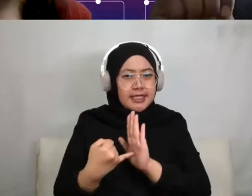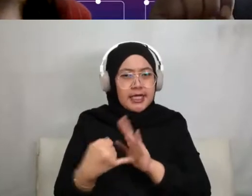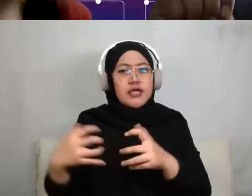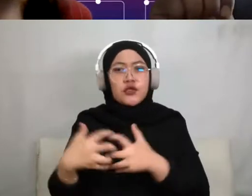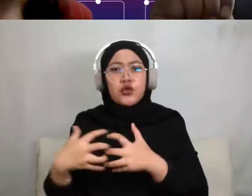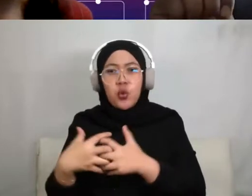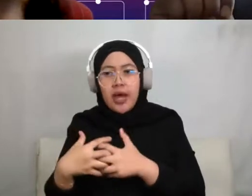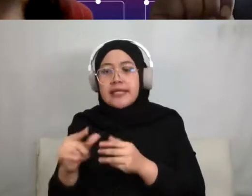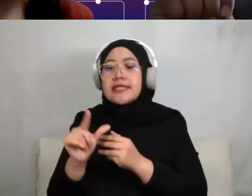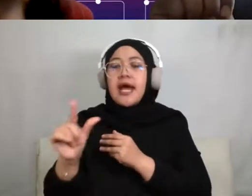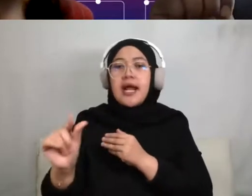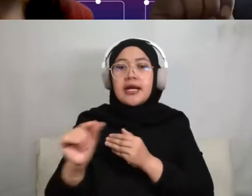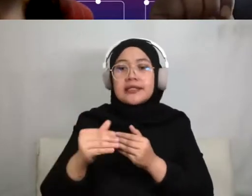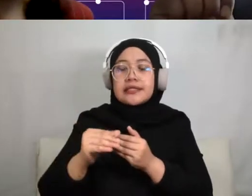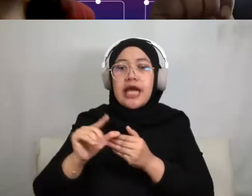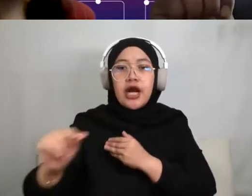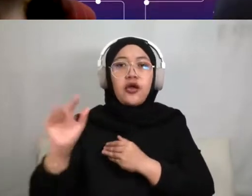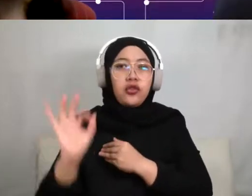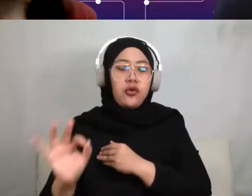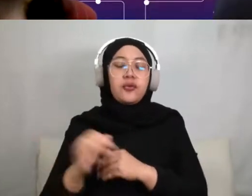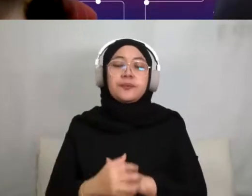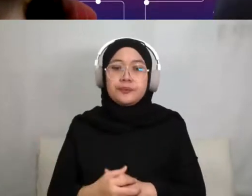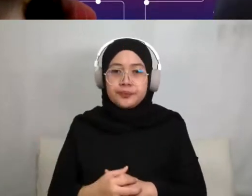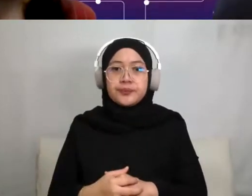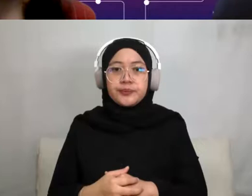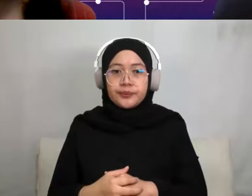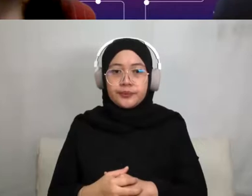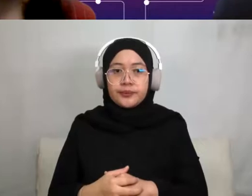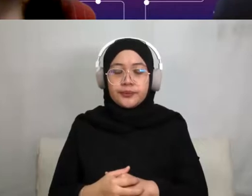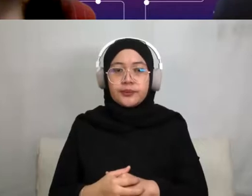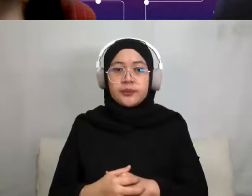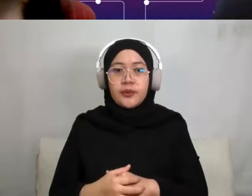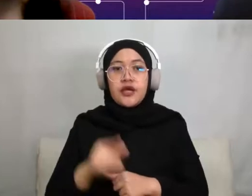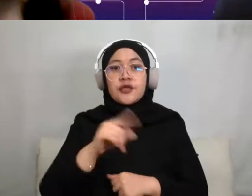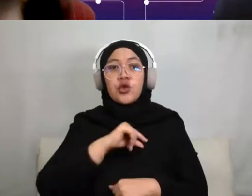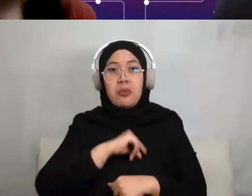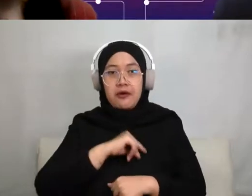station. That is one more advantage what we are going to gain out of it.